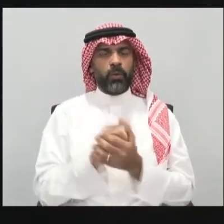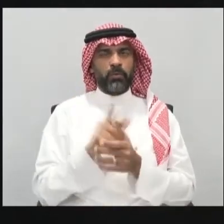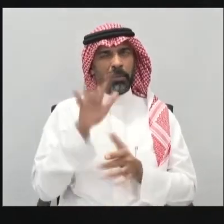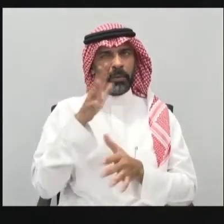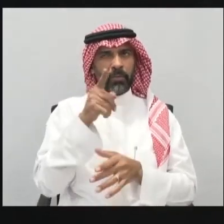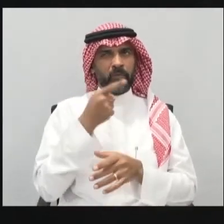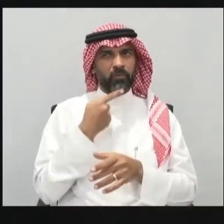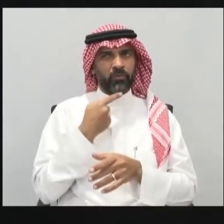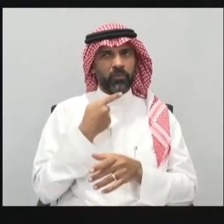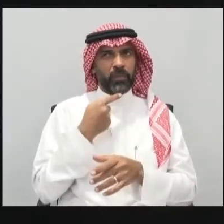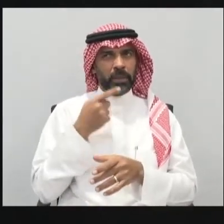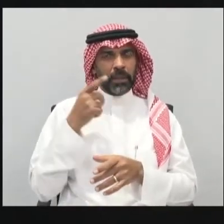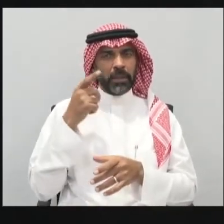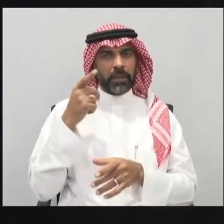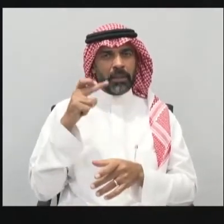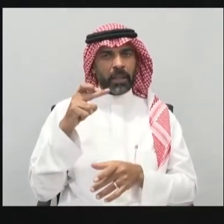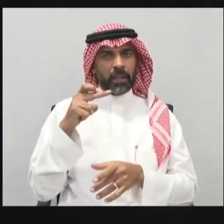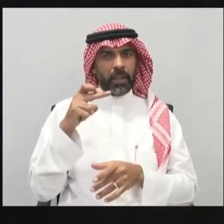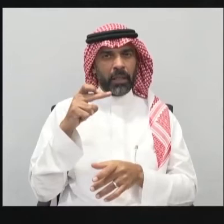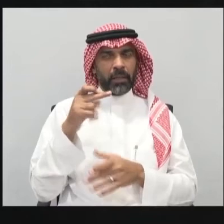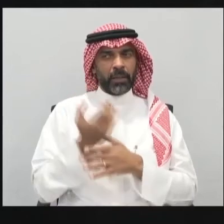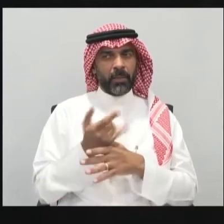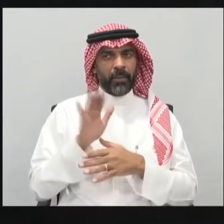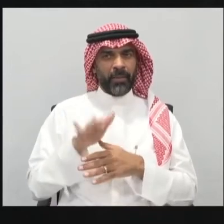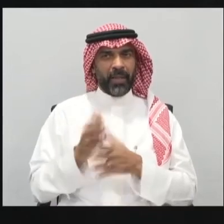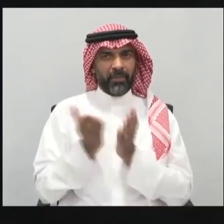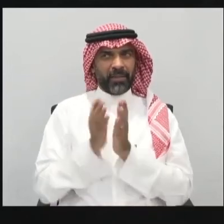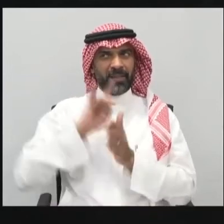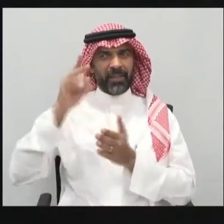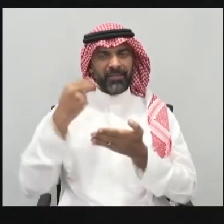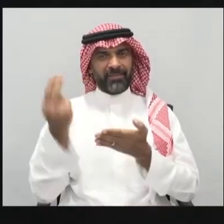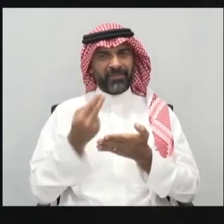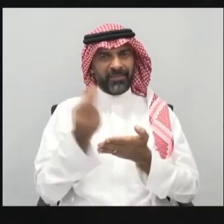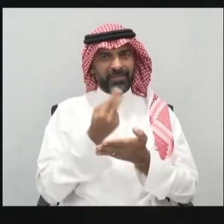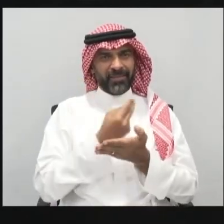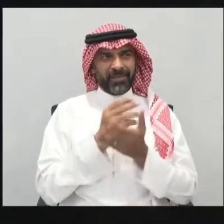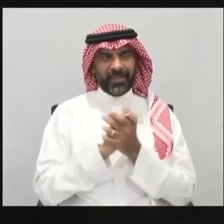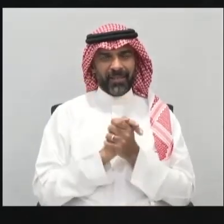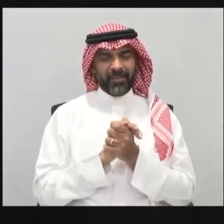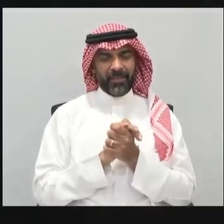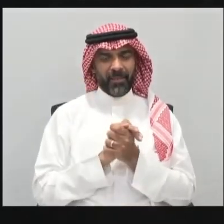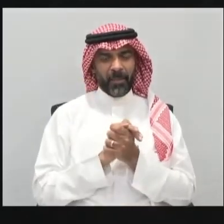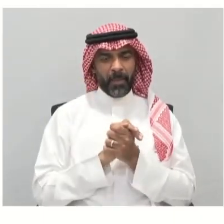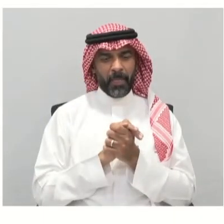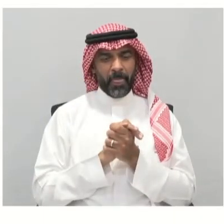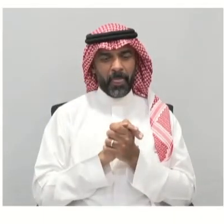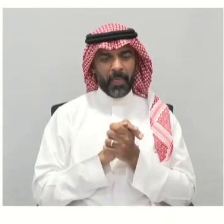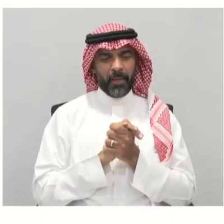like Sunday because you have art class. Do we have an art class here?